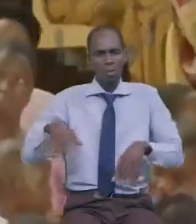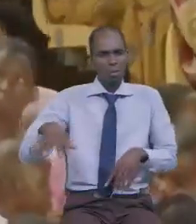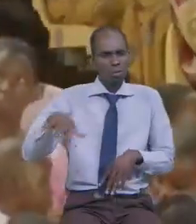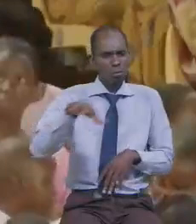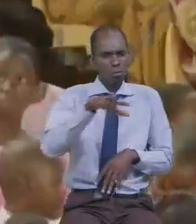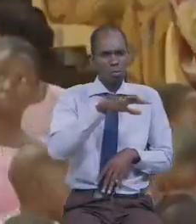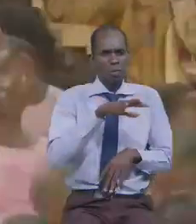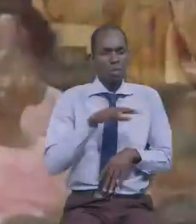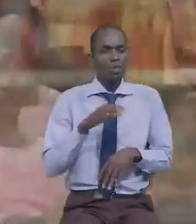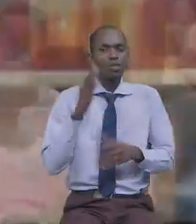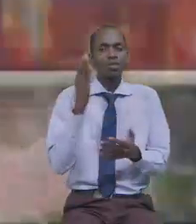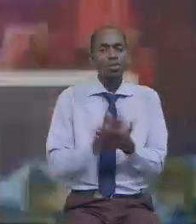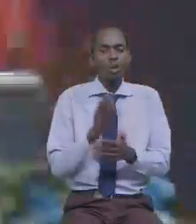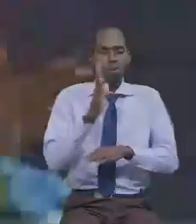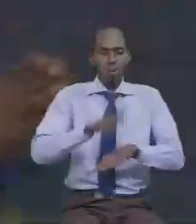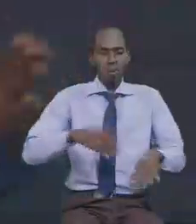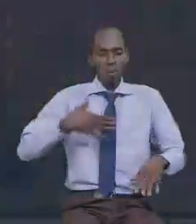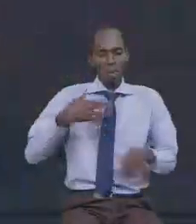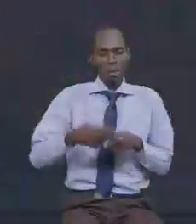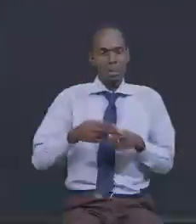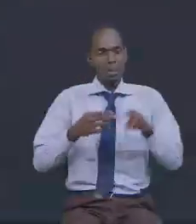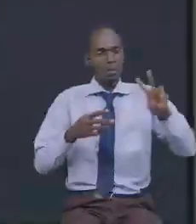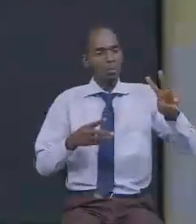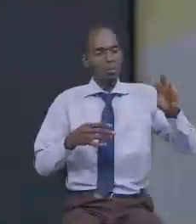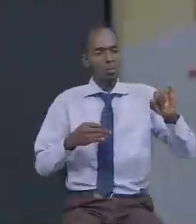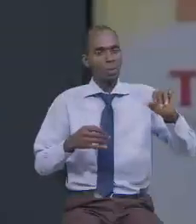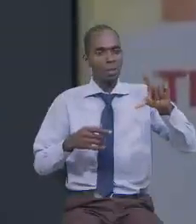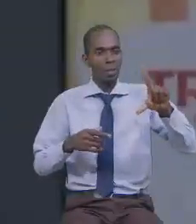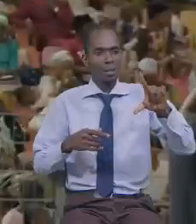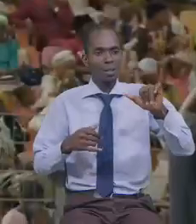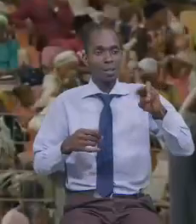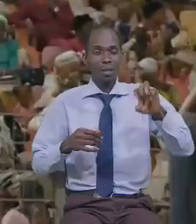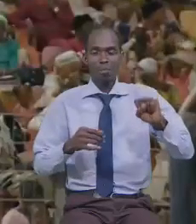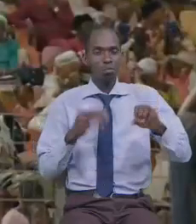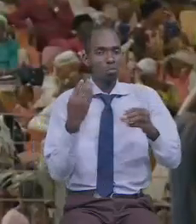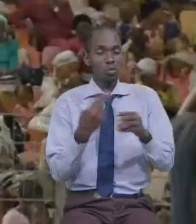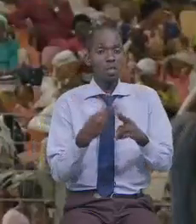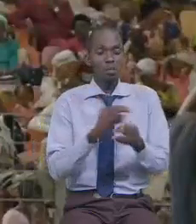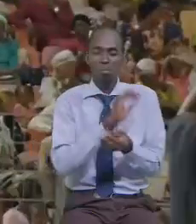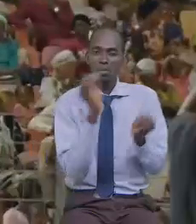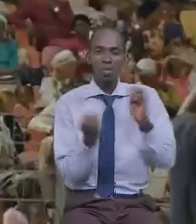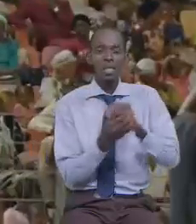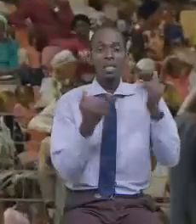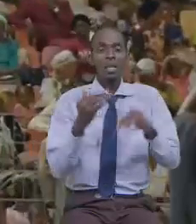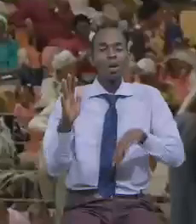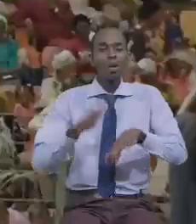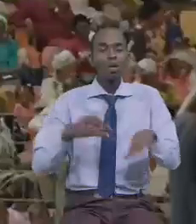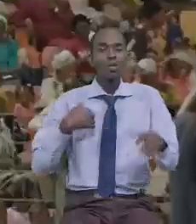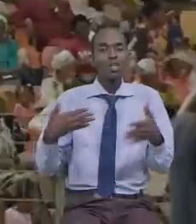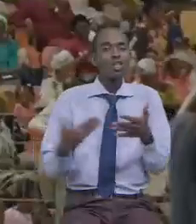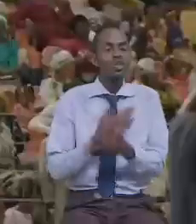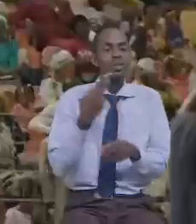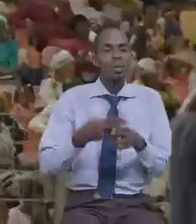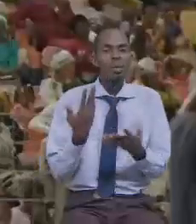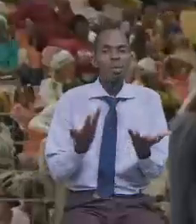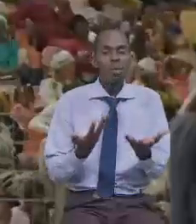me William anymore. They called me mathematician. I go this way, mathematician.